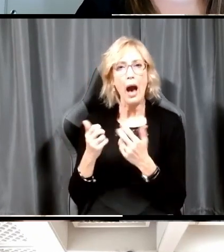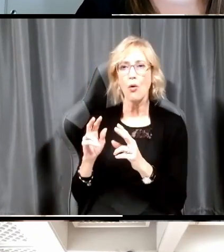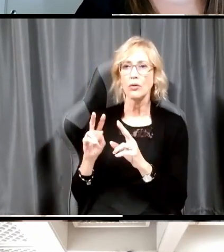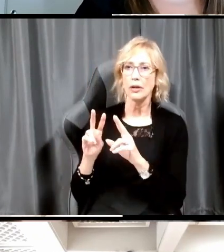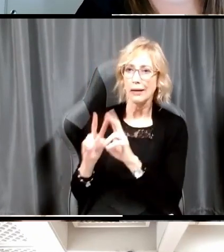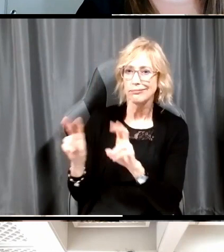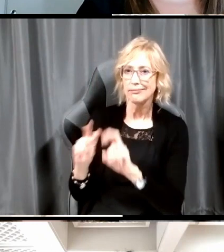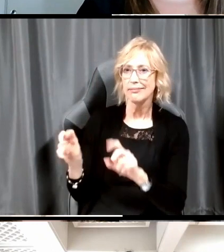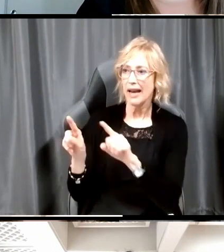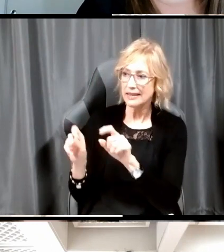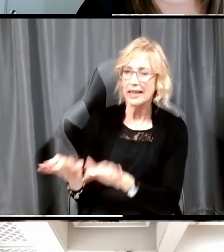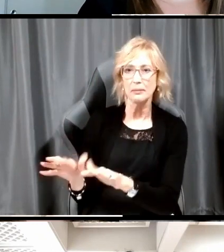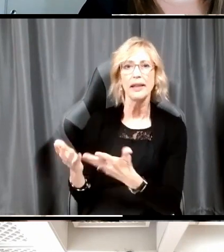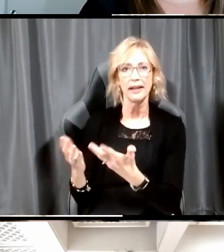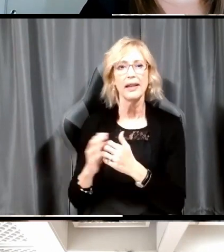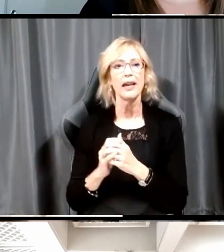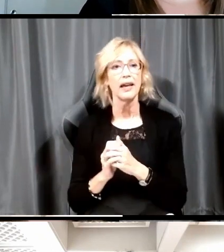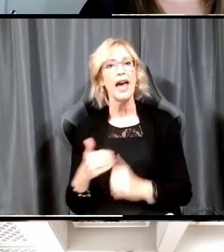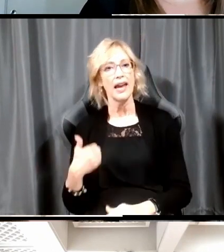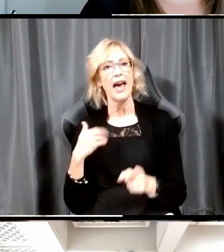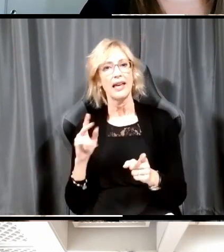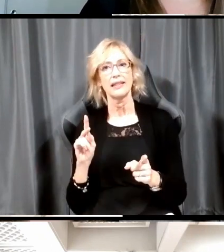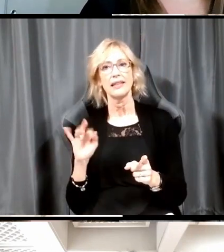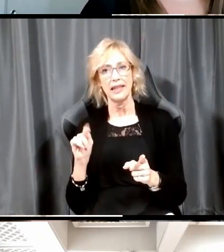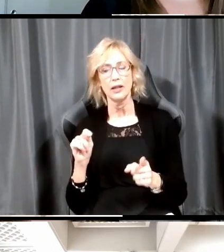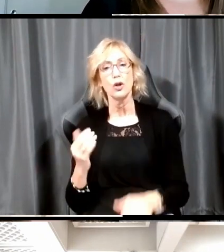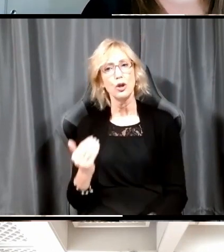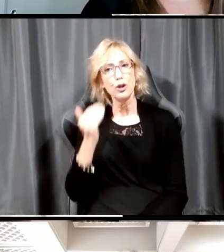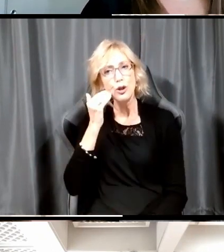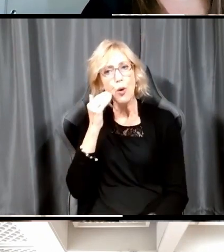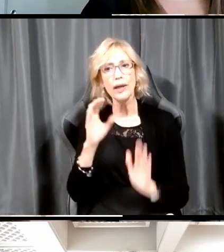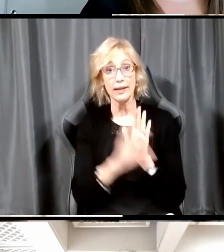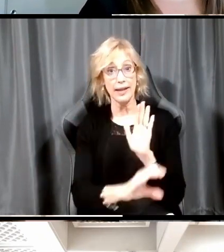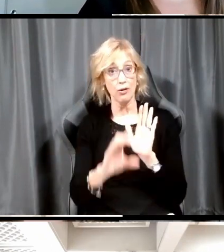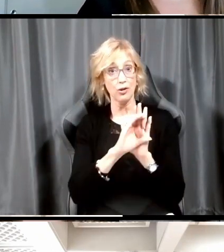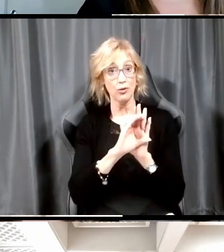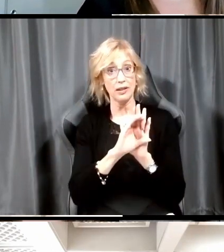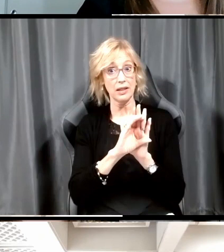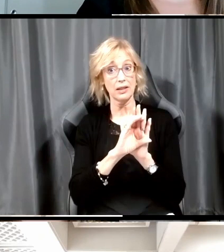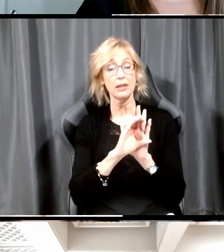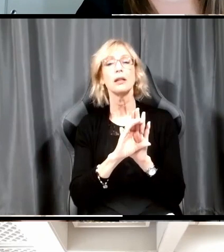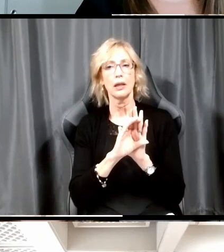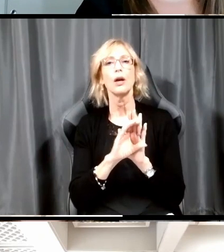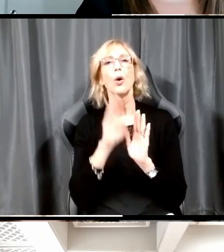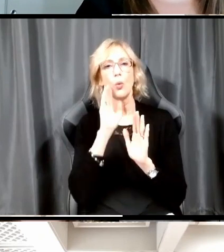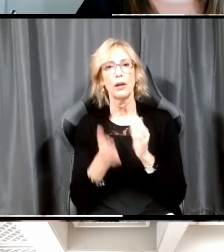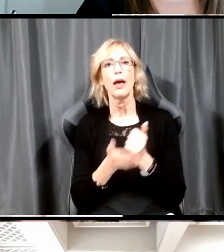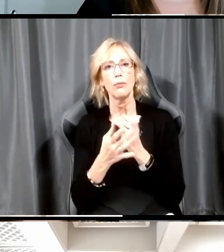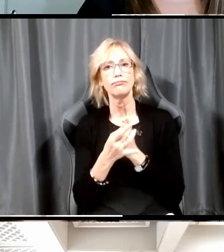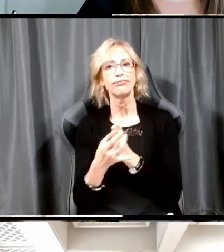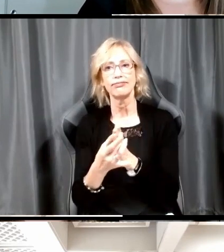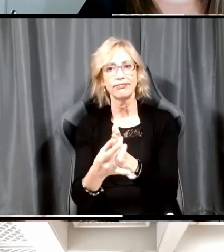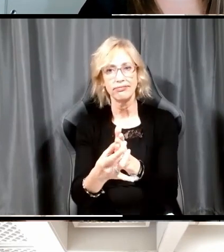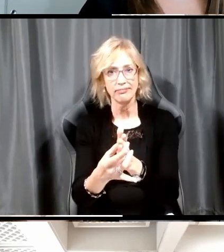for assessment kits. And again, you know, knowing the CVI characteristics will give us some sort of guidance in being